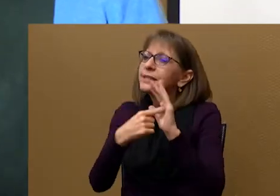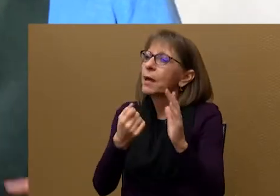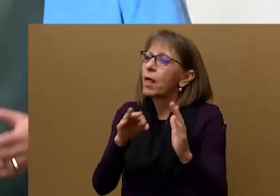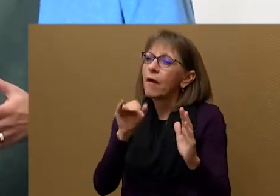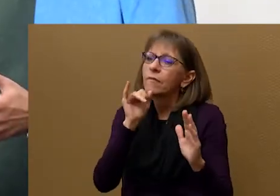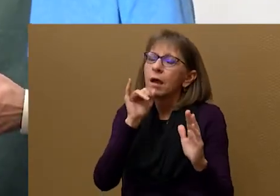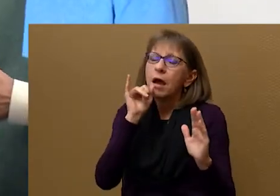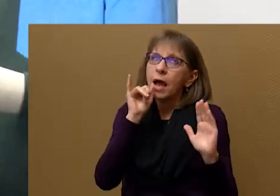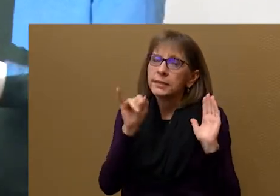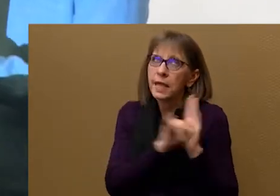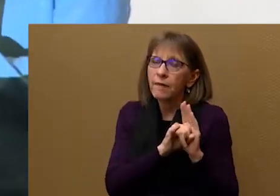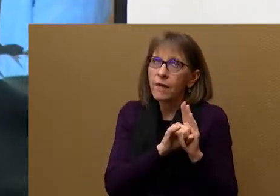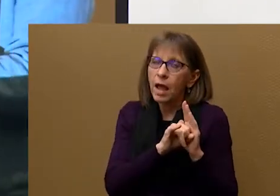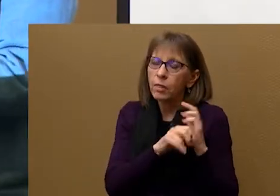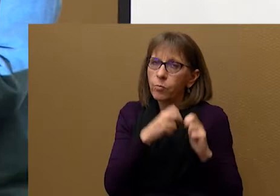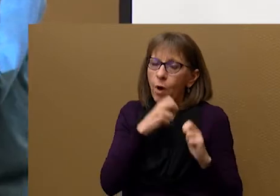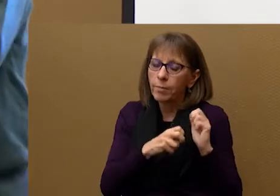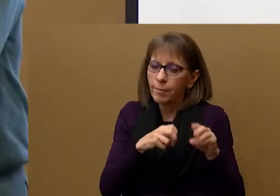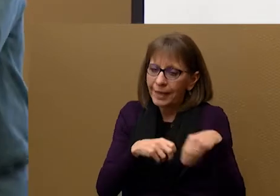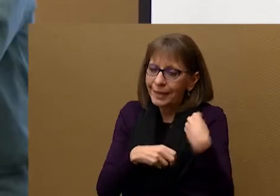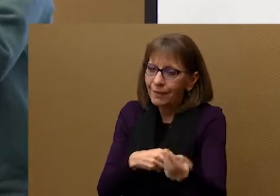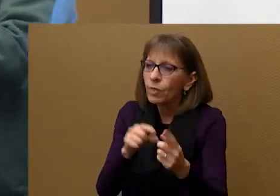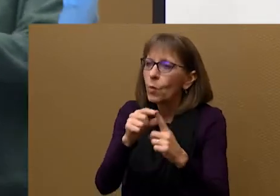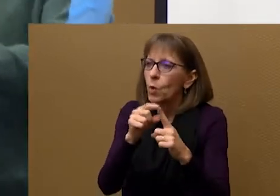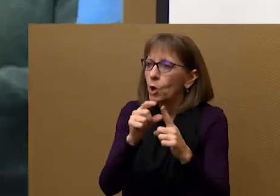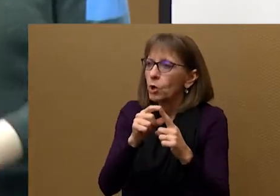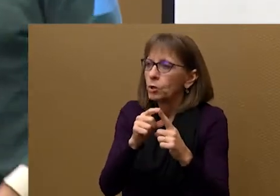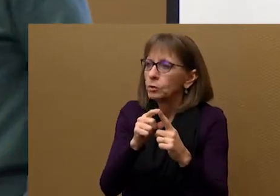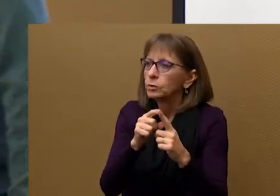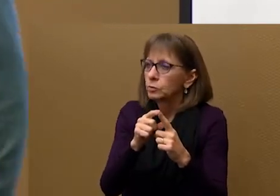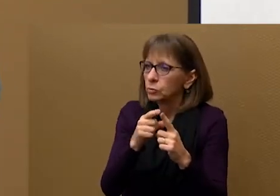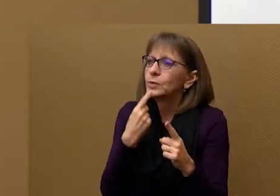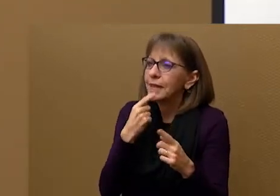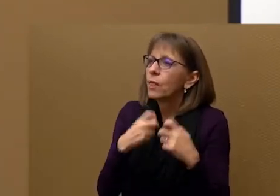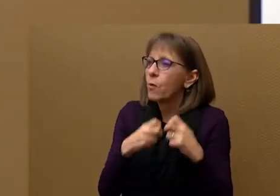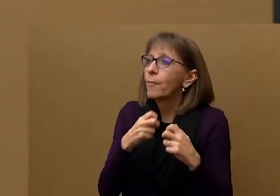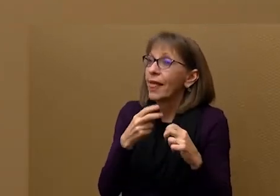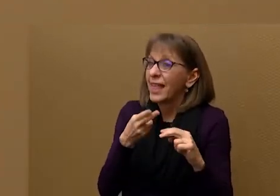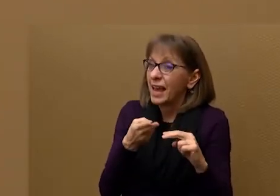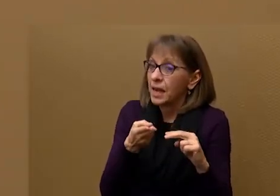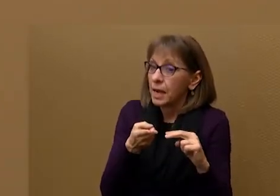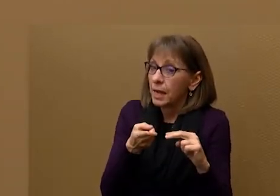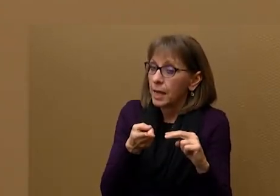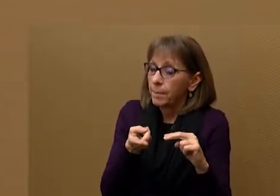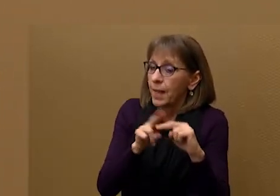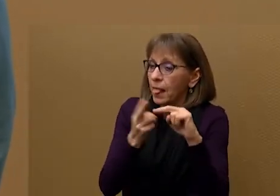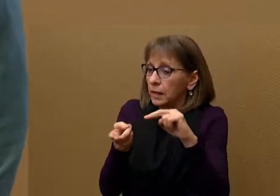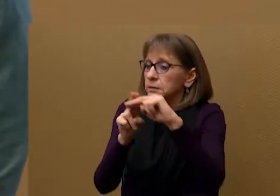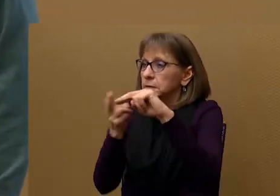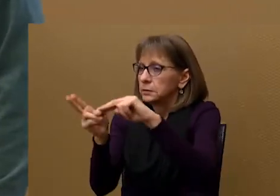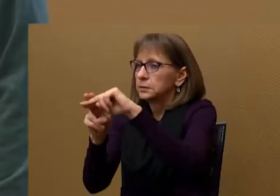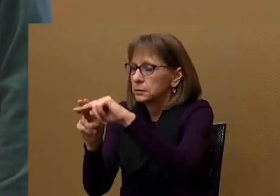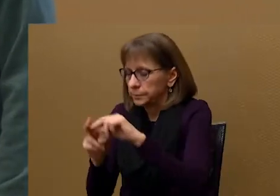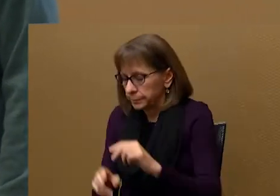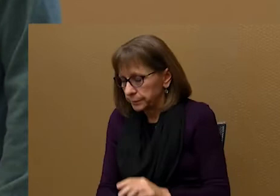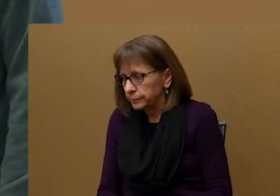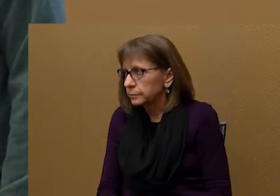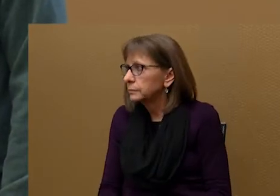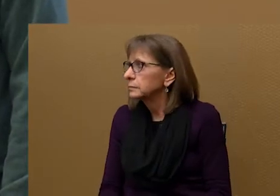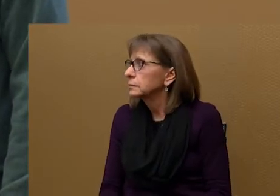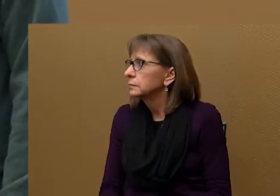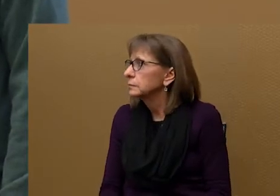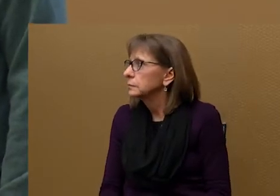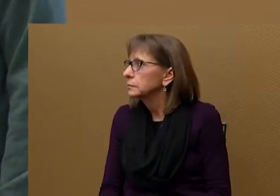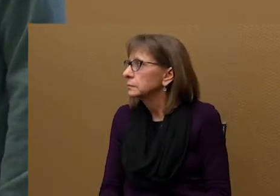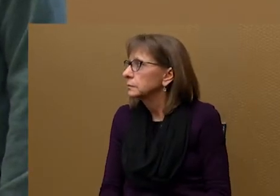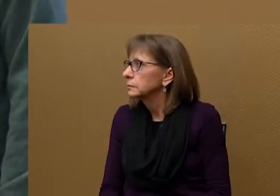the problem, give them the words. Now, building on that, you want to be able to note times when